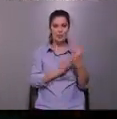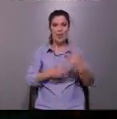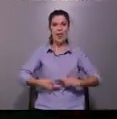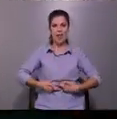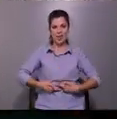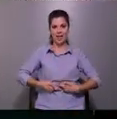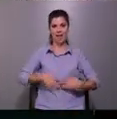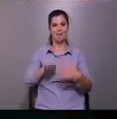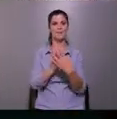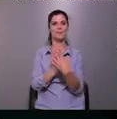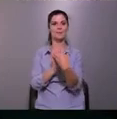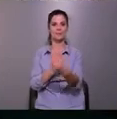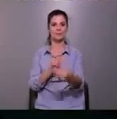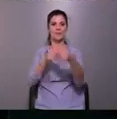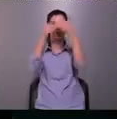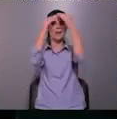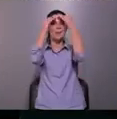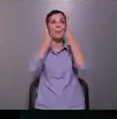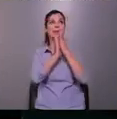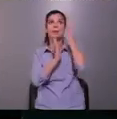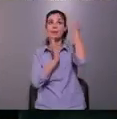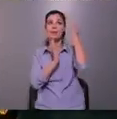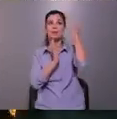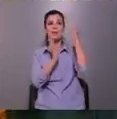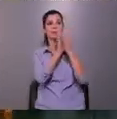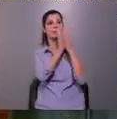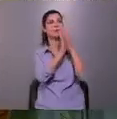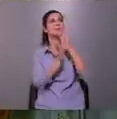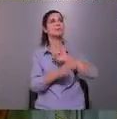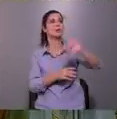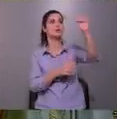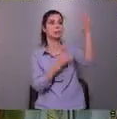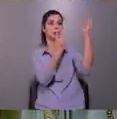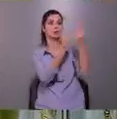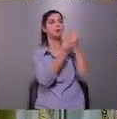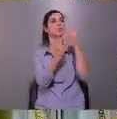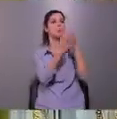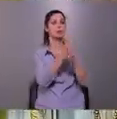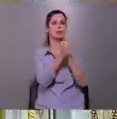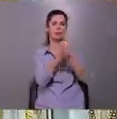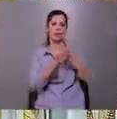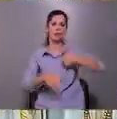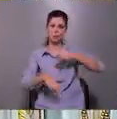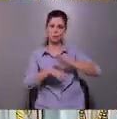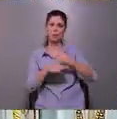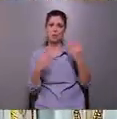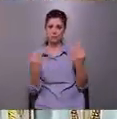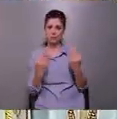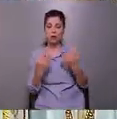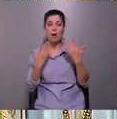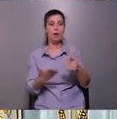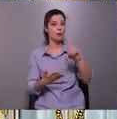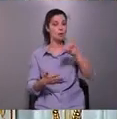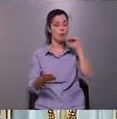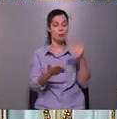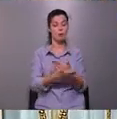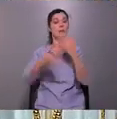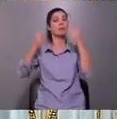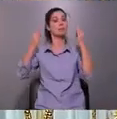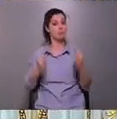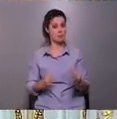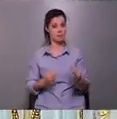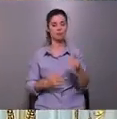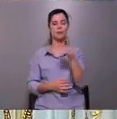thy womb, Jesus. Santa Maria, Mãe de Deus, rogai por nós, pecadores, agora e na hora da